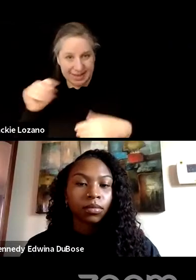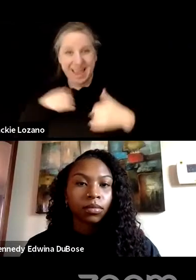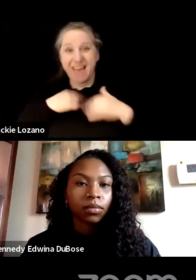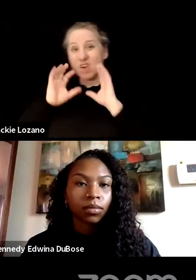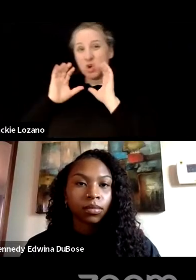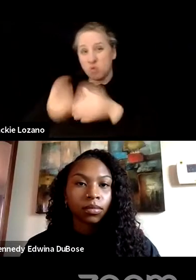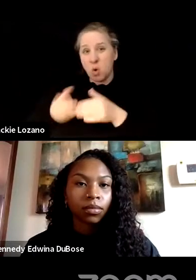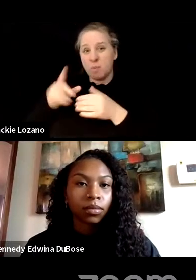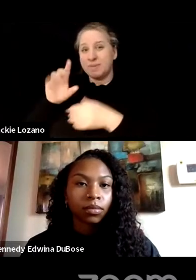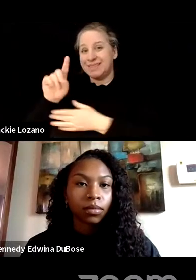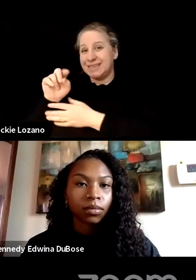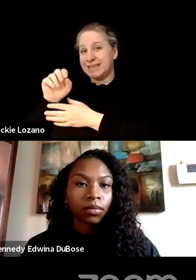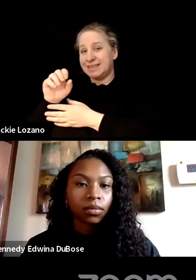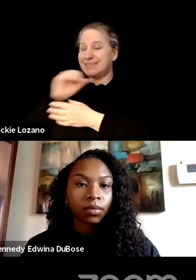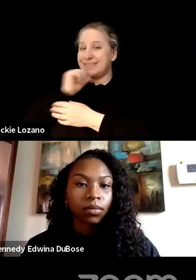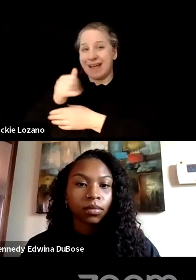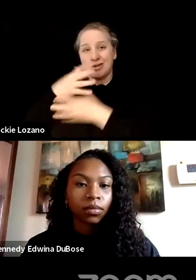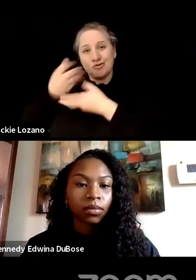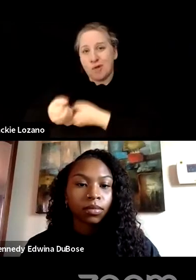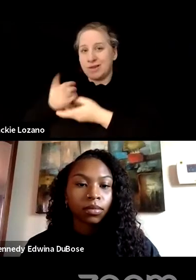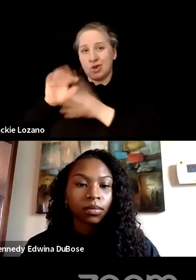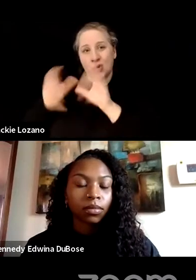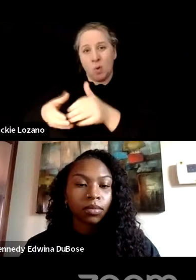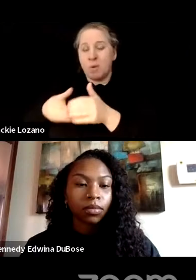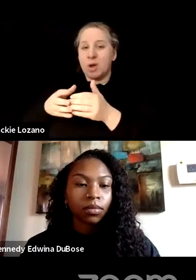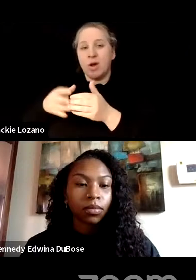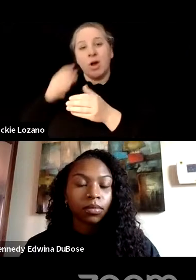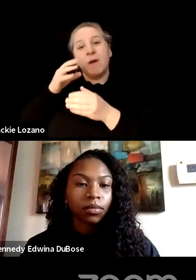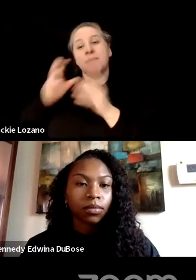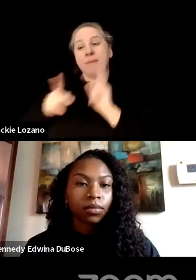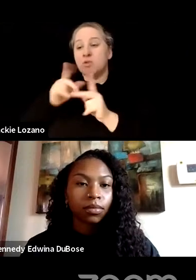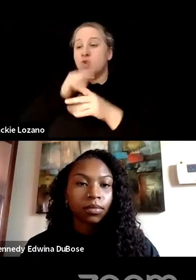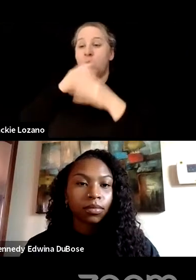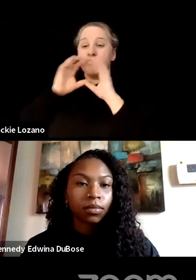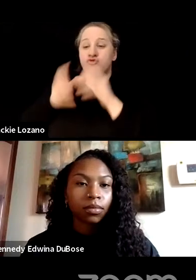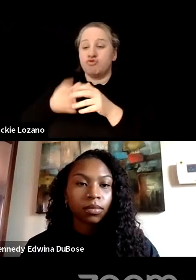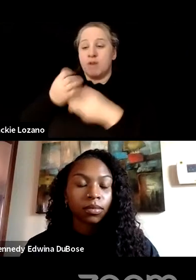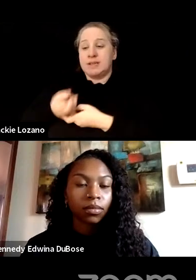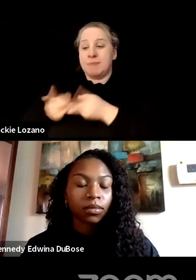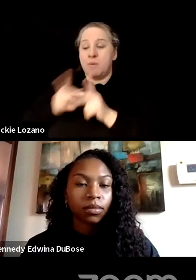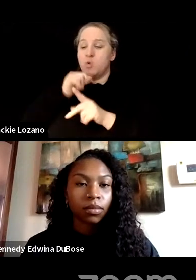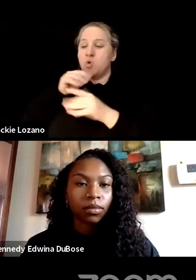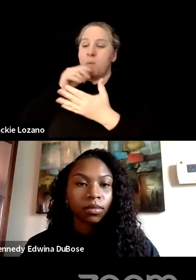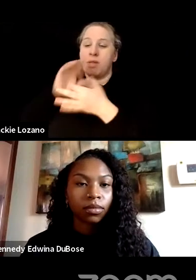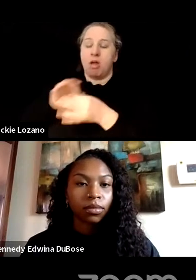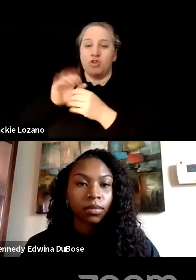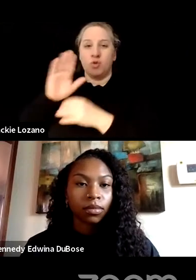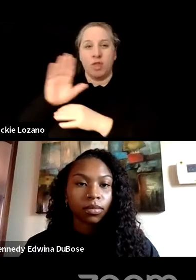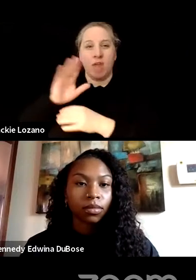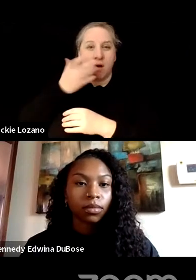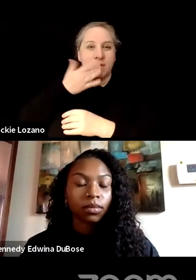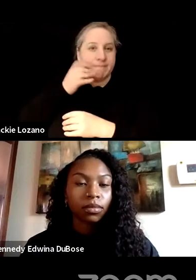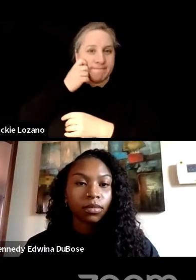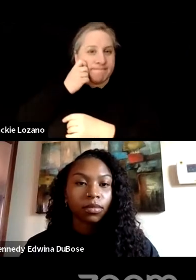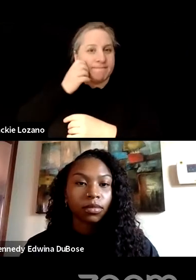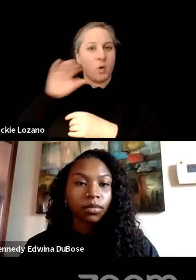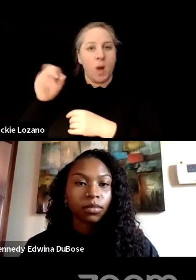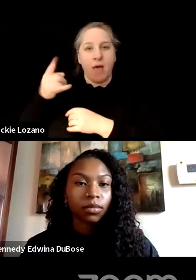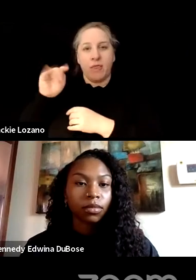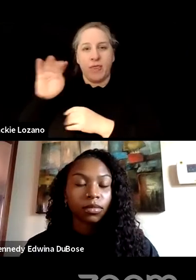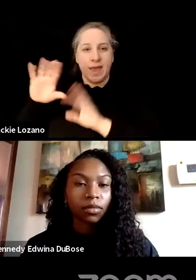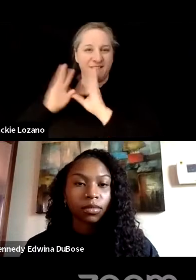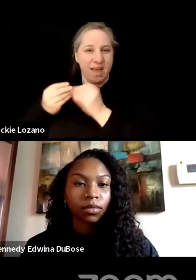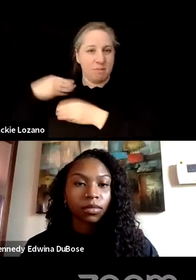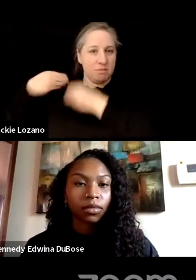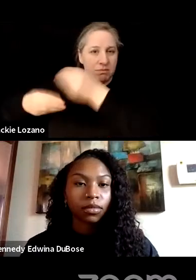so distrust those who do not belong to their group, their ethnic group, based upon a legacy of racism or unfair